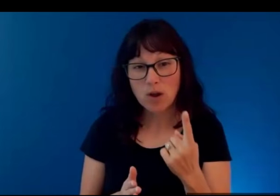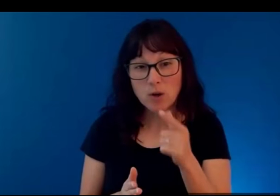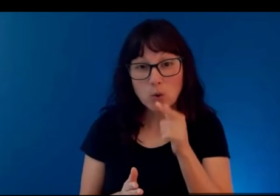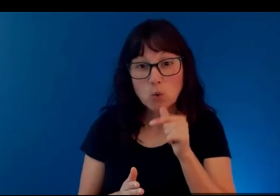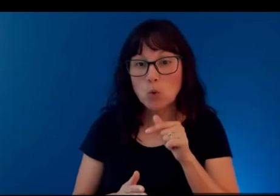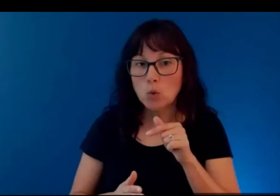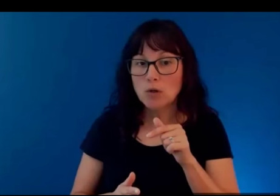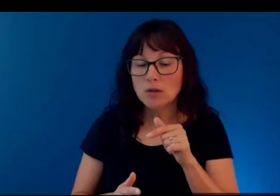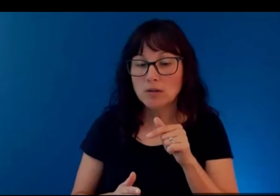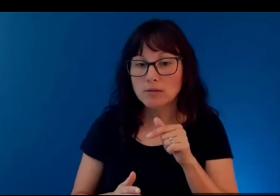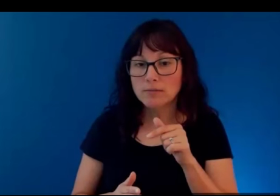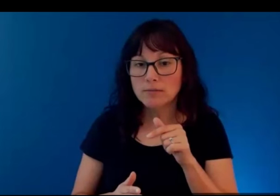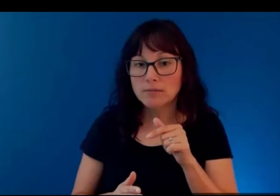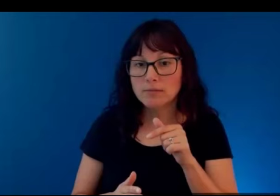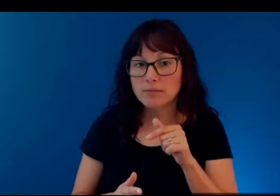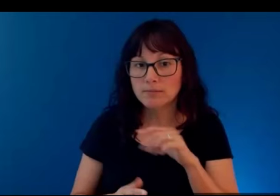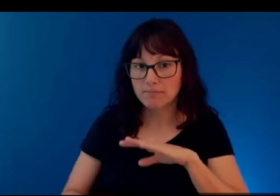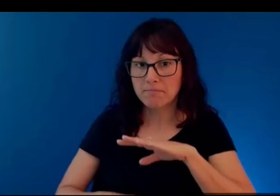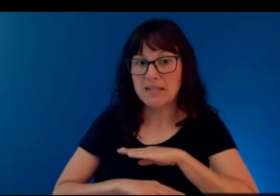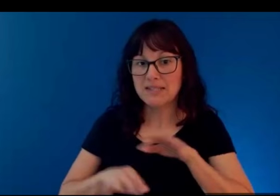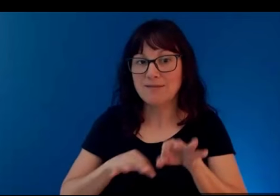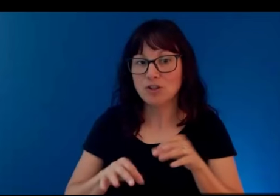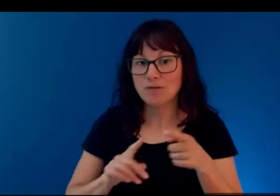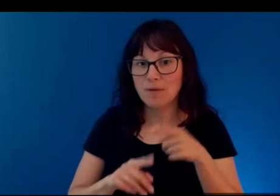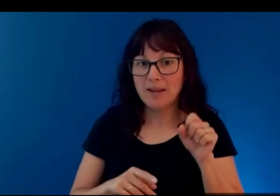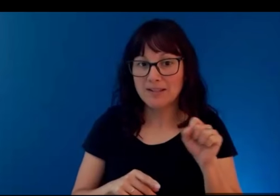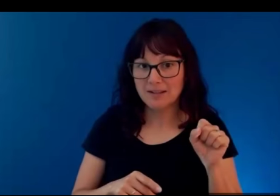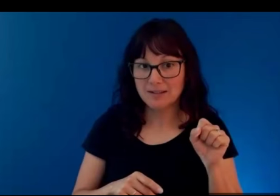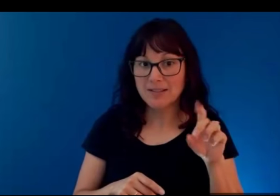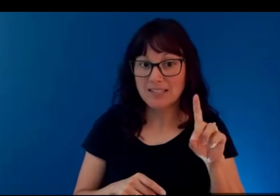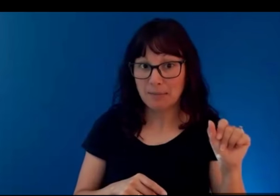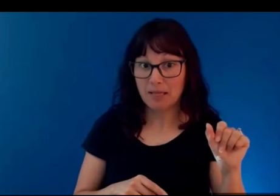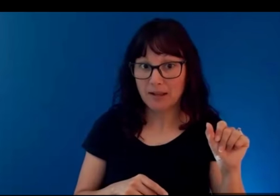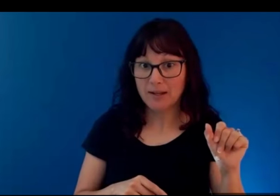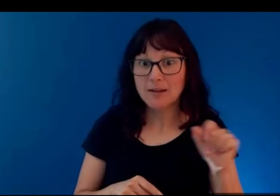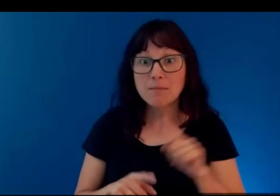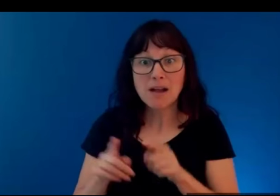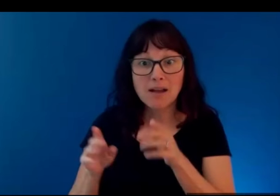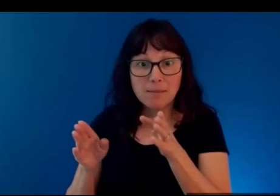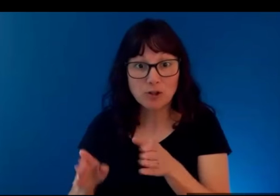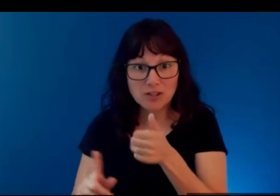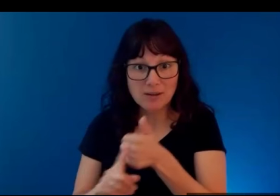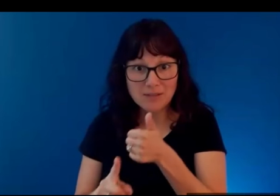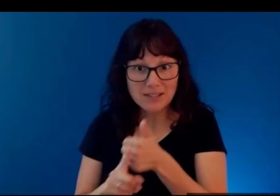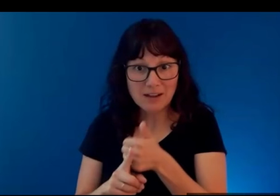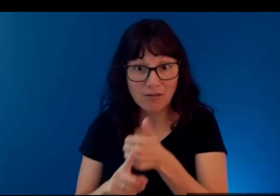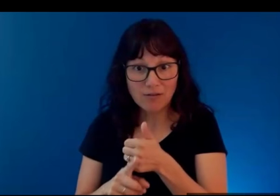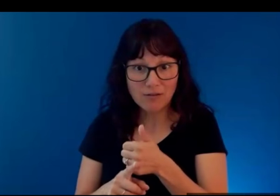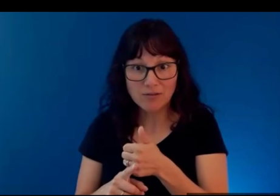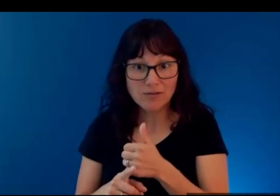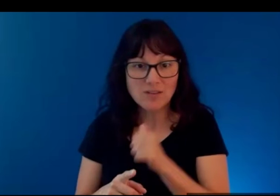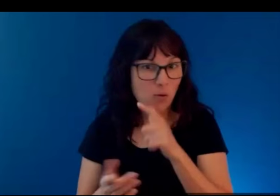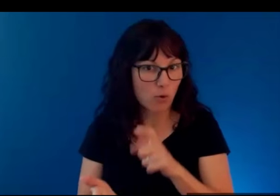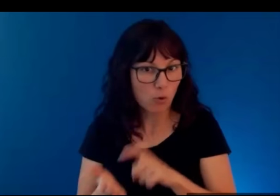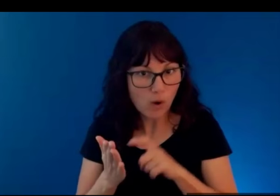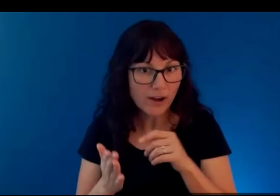Security disability definition, but they don't have to be getting a Social Security disability benefit. So I've worked